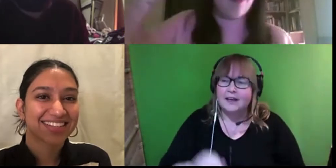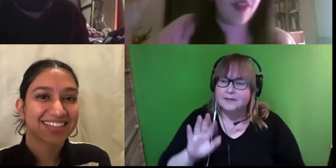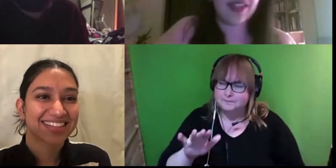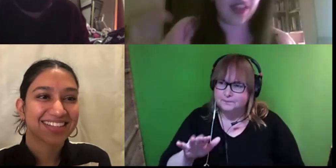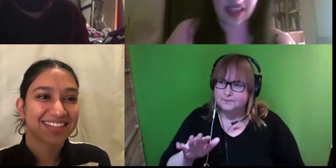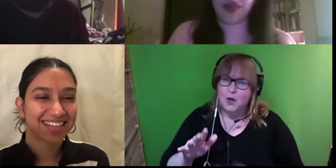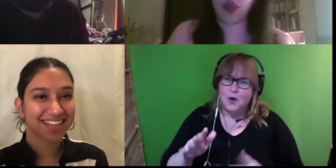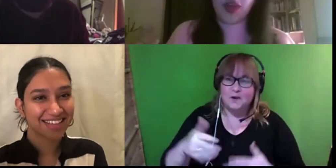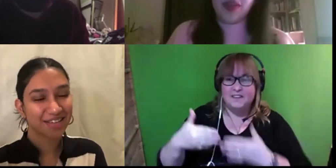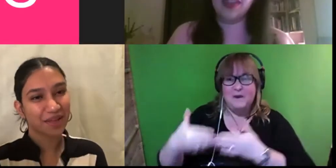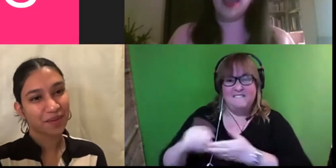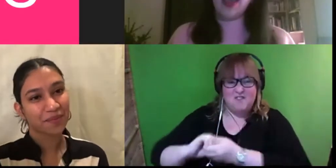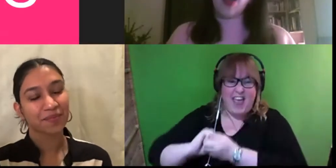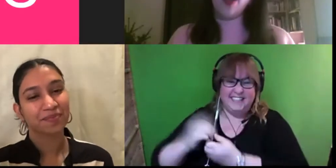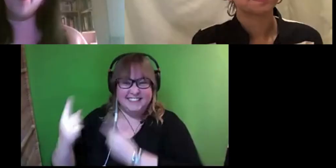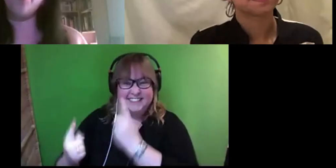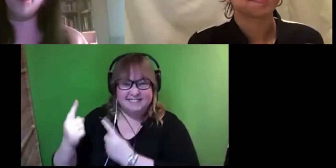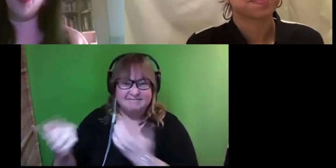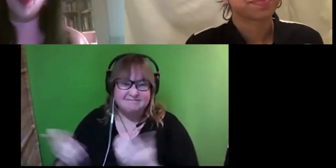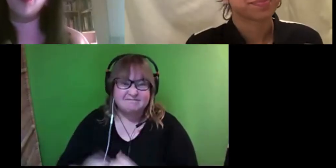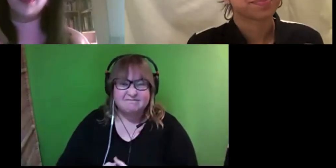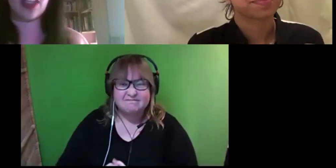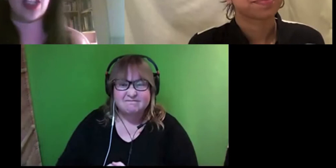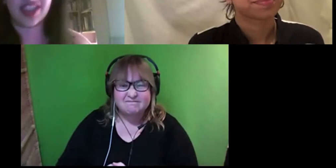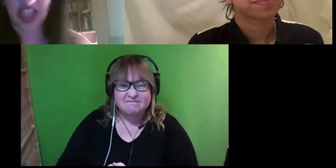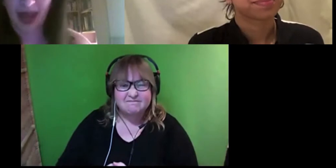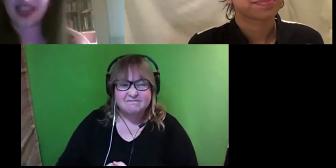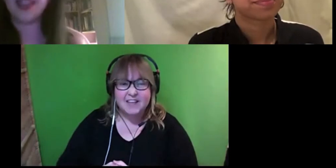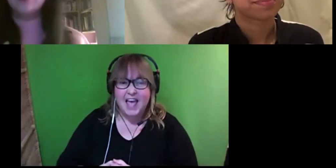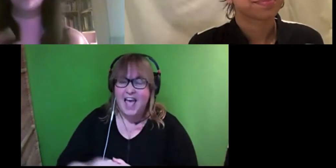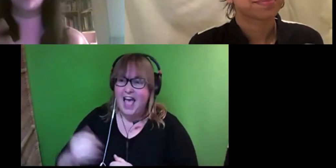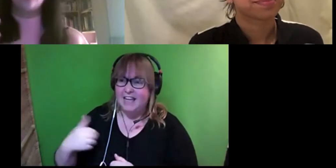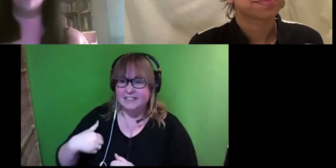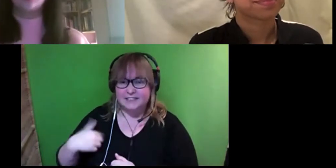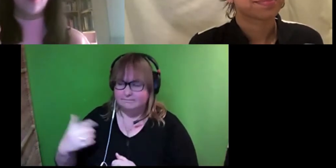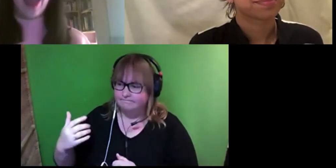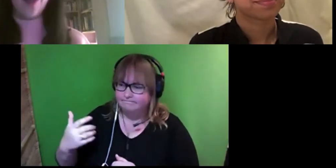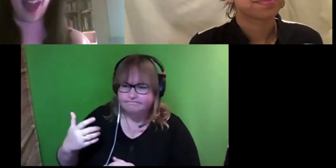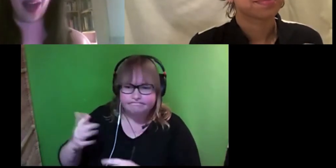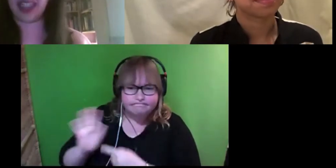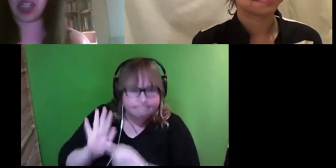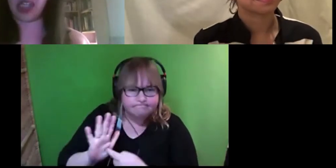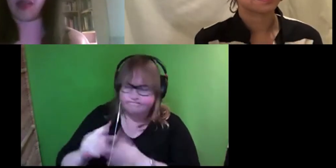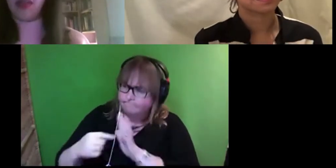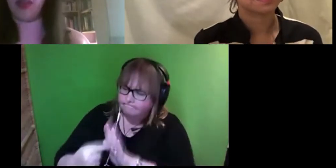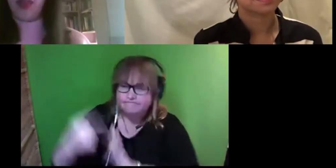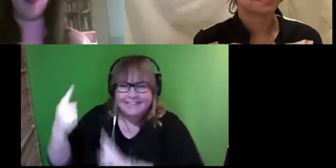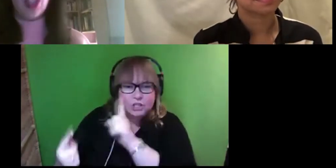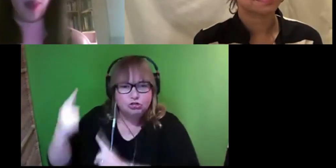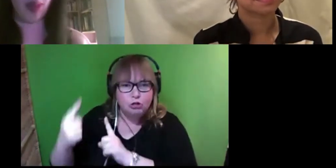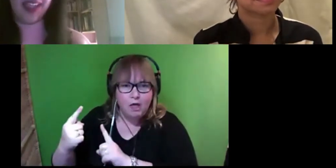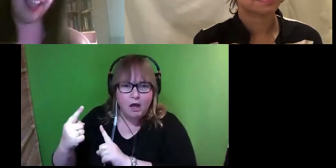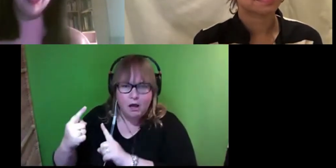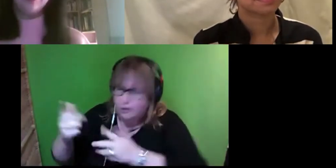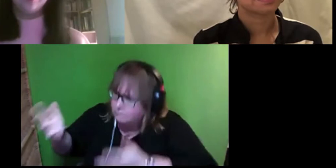that's friends first and foremost. But we're also each other's champions. We also have helped each other along the way with